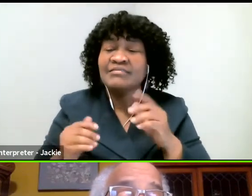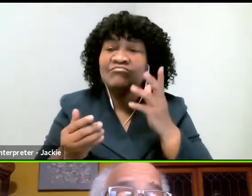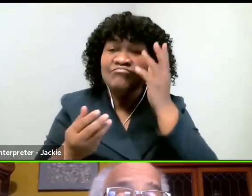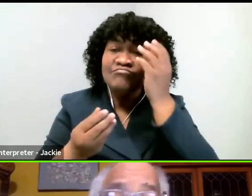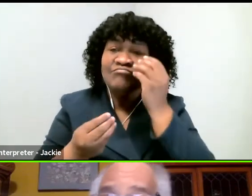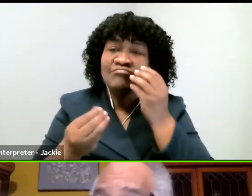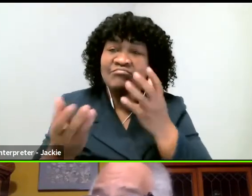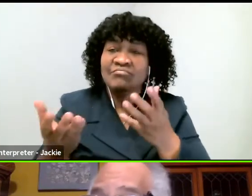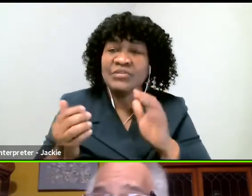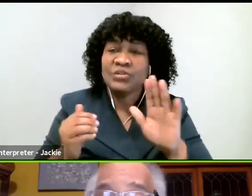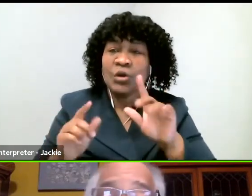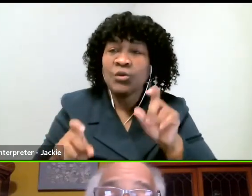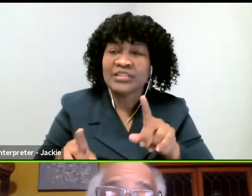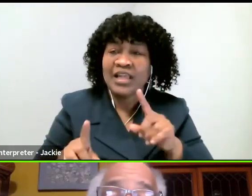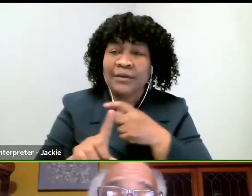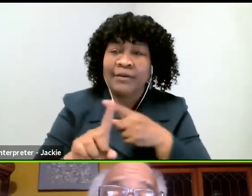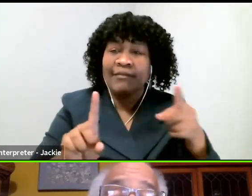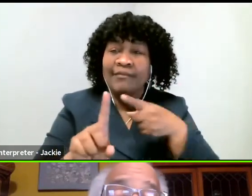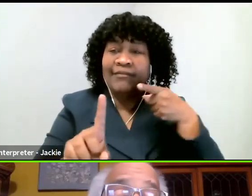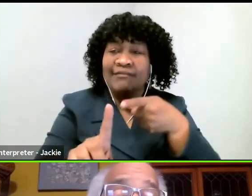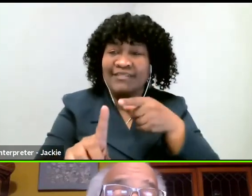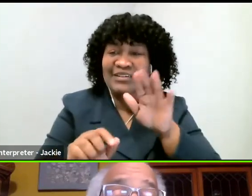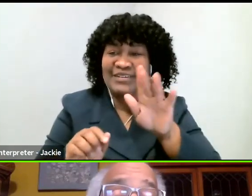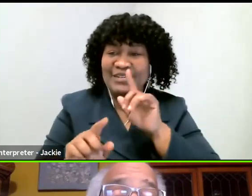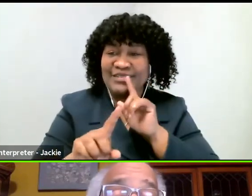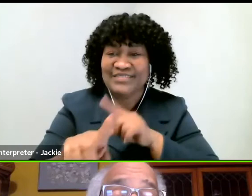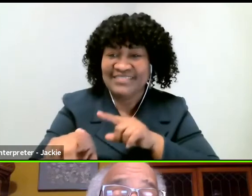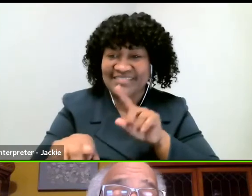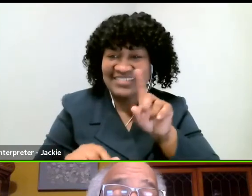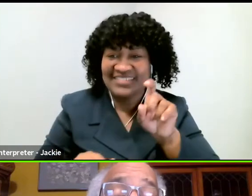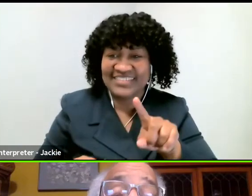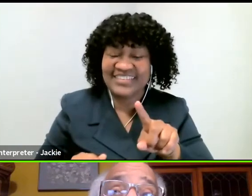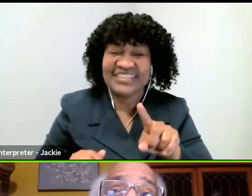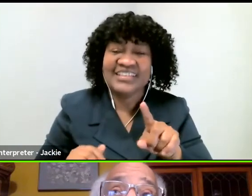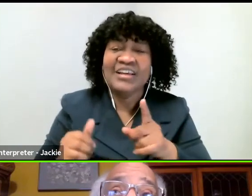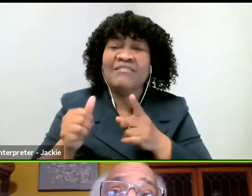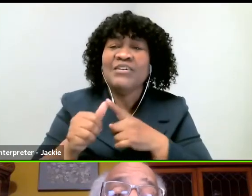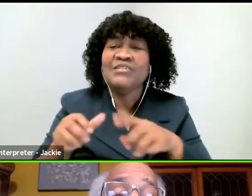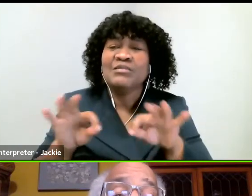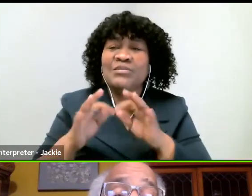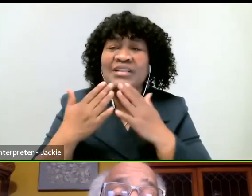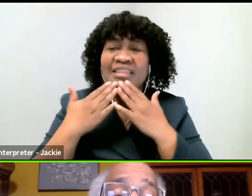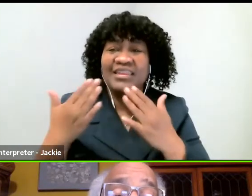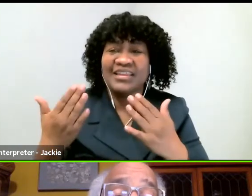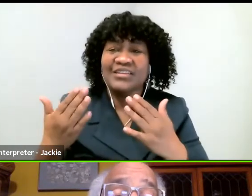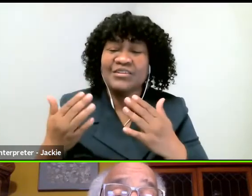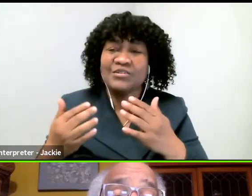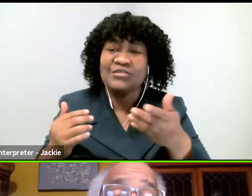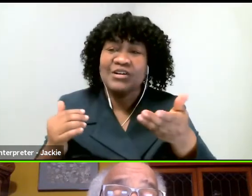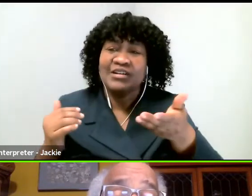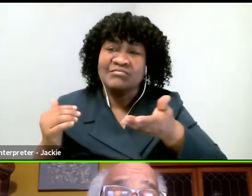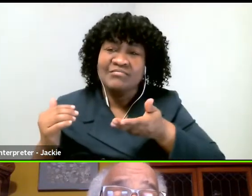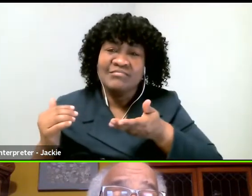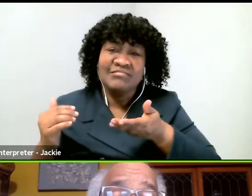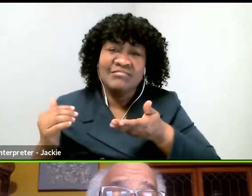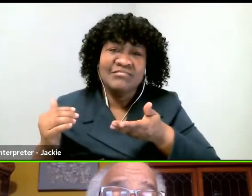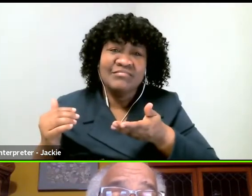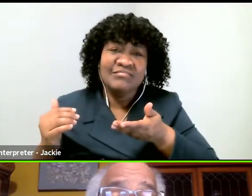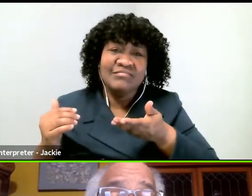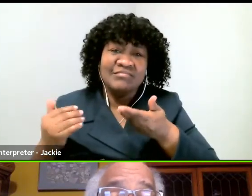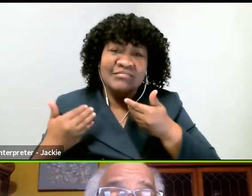responding to your question, and my thanks for including myself and Kamal